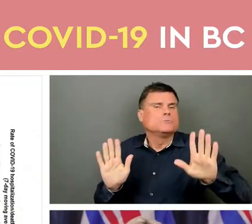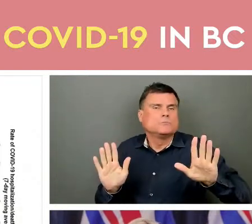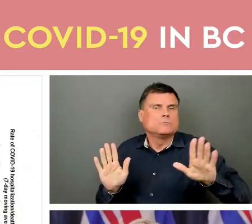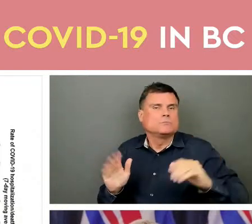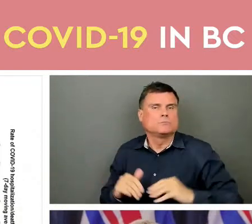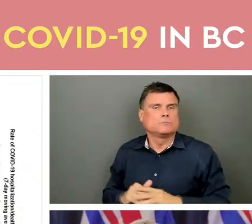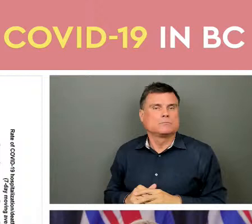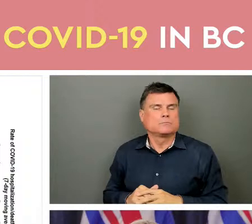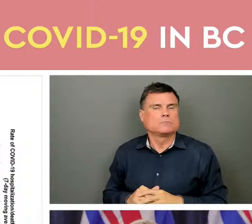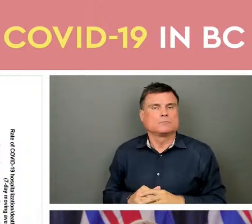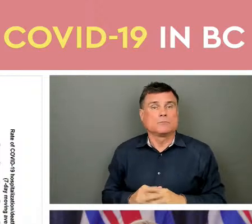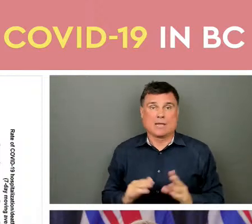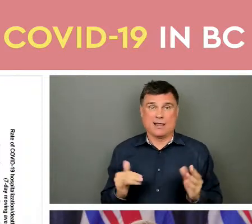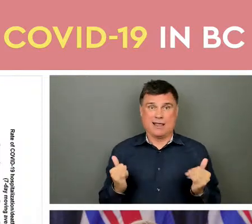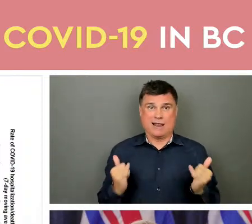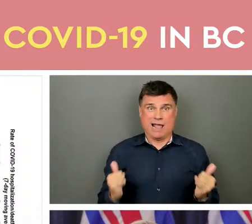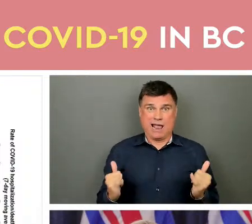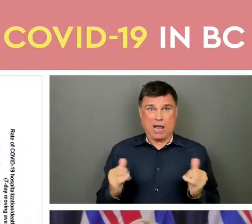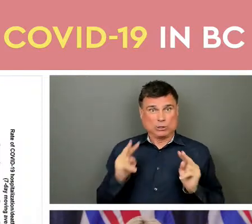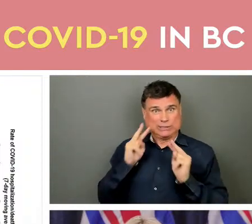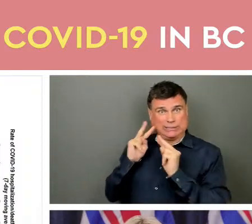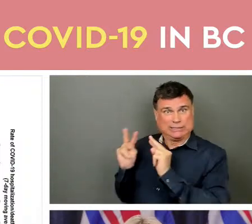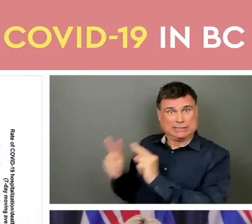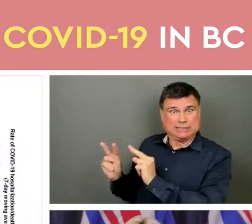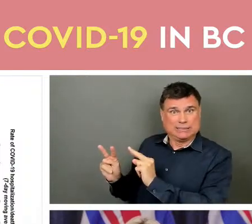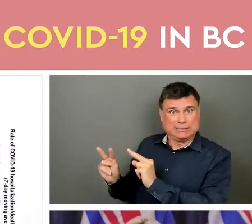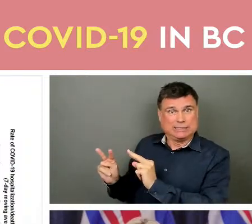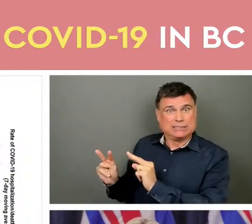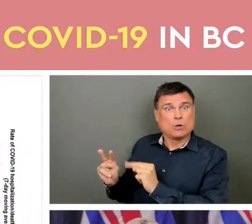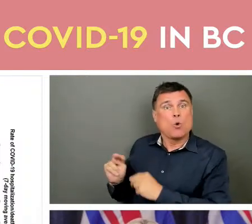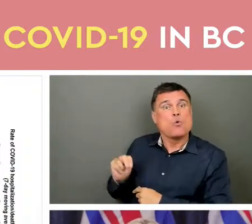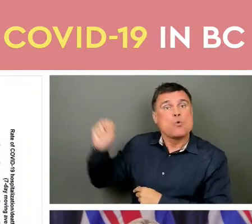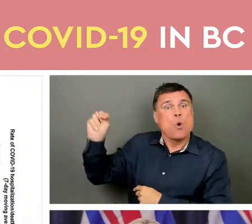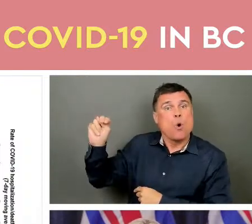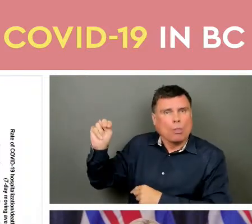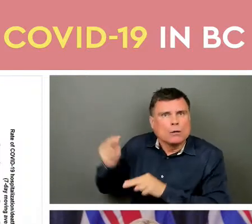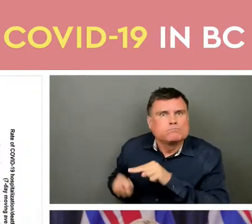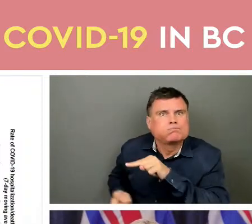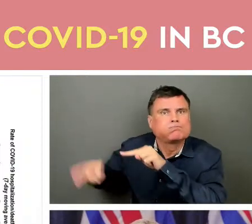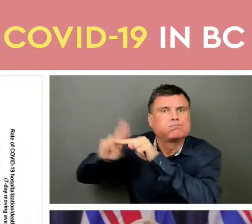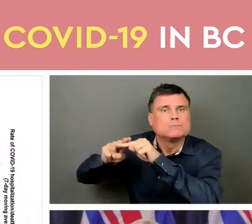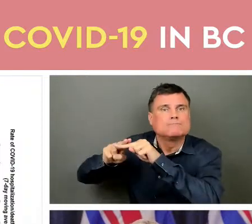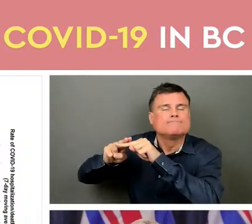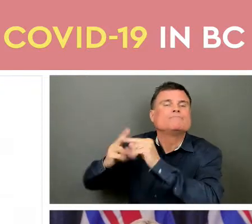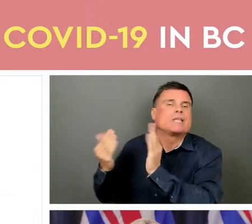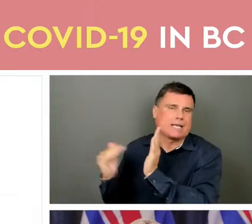well dramatic increases in the north again as well.